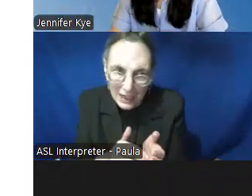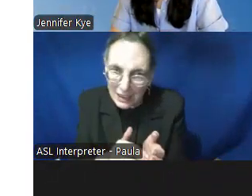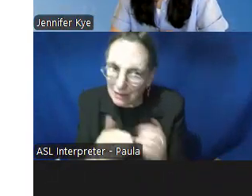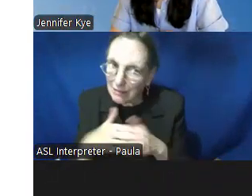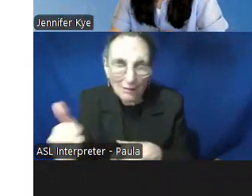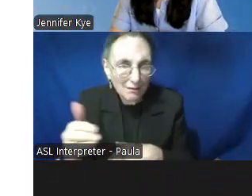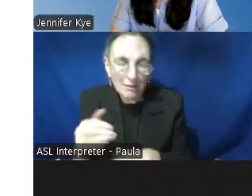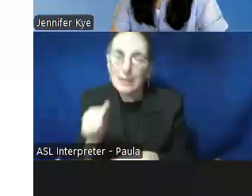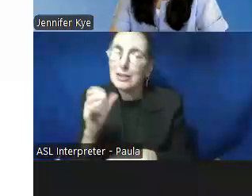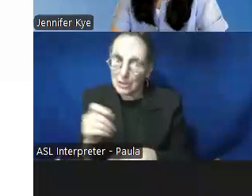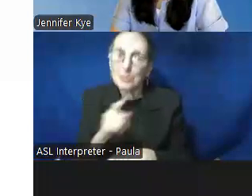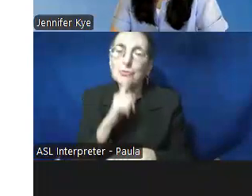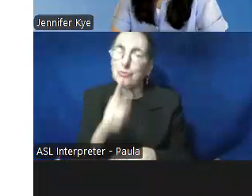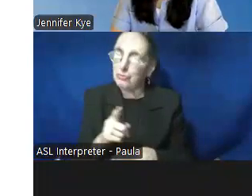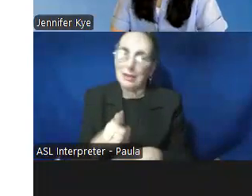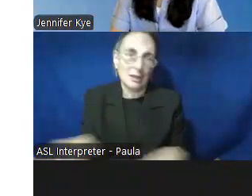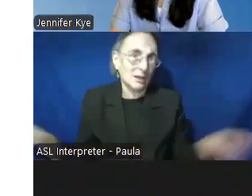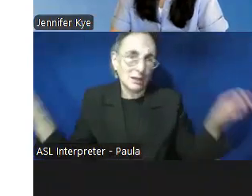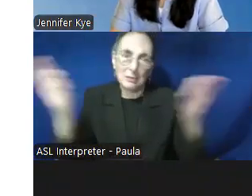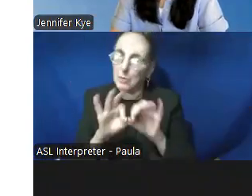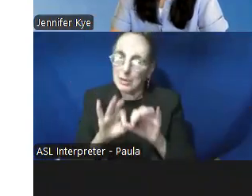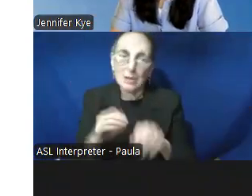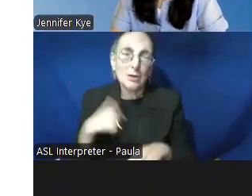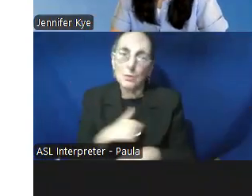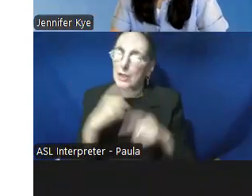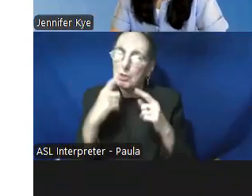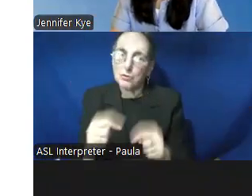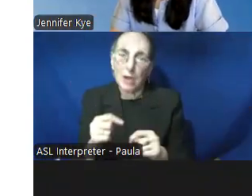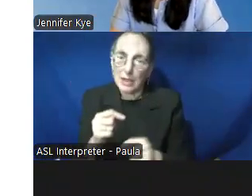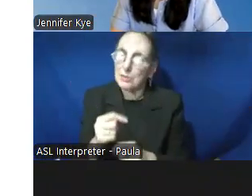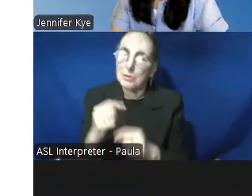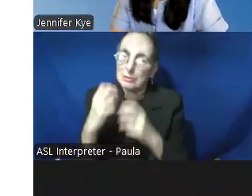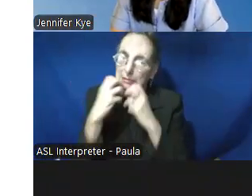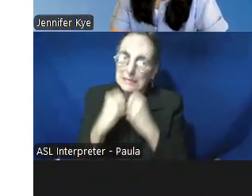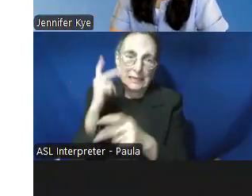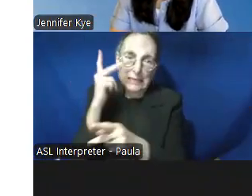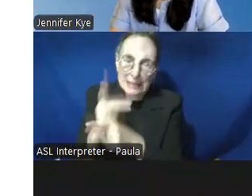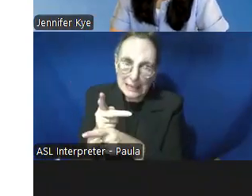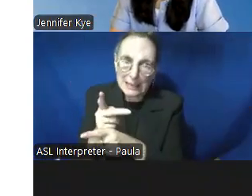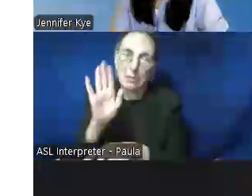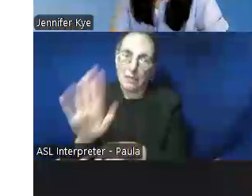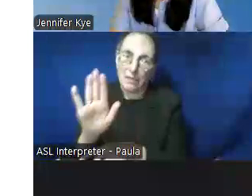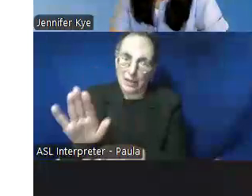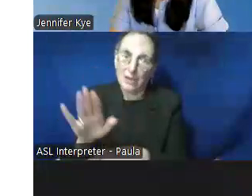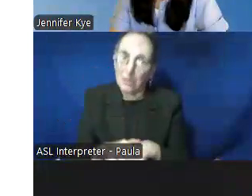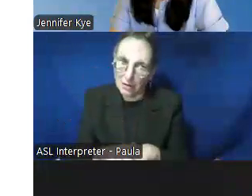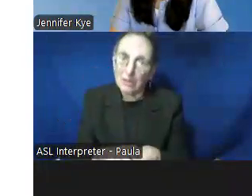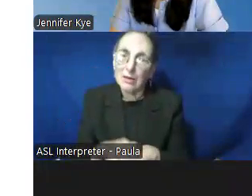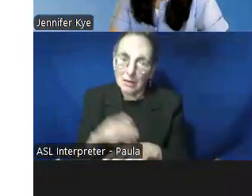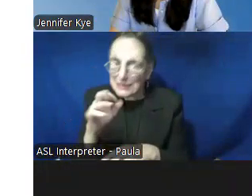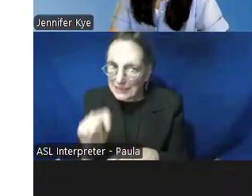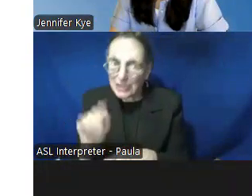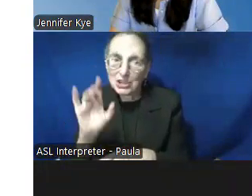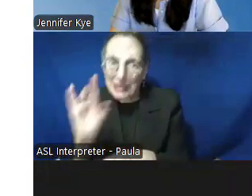really vital that we try to preserve people's vouchers and subsidies whenever we can. Next